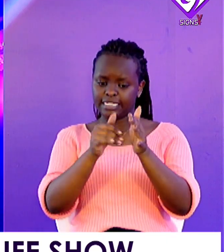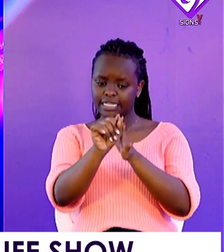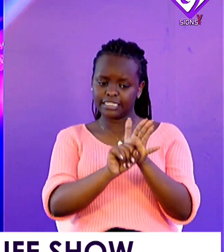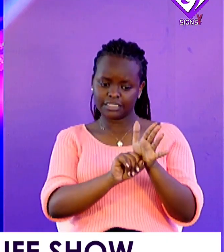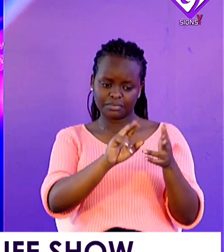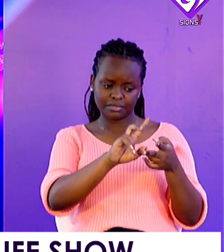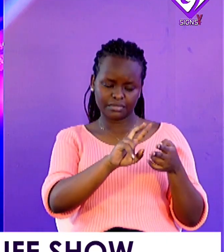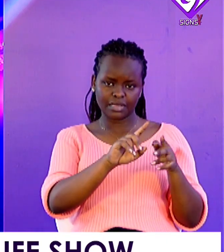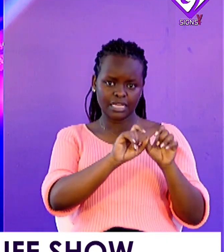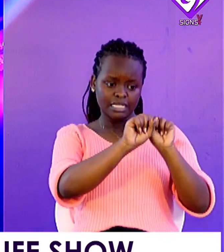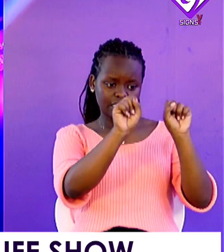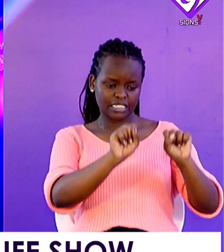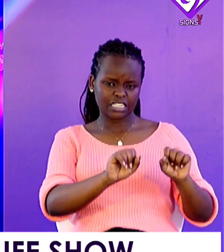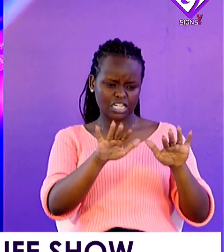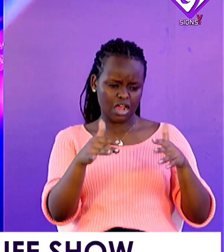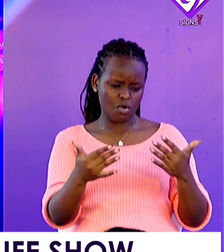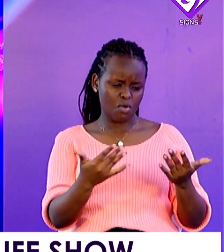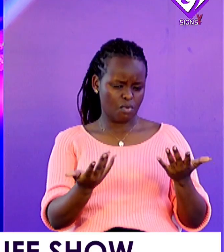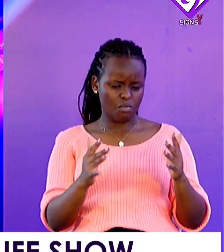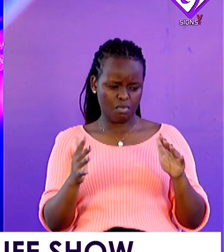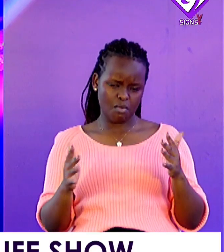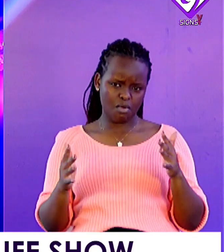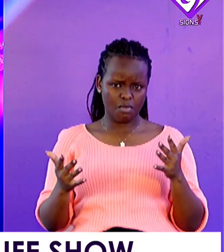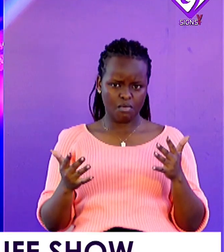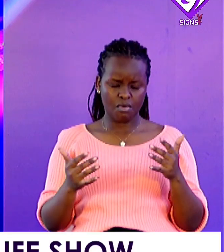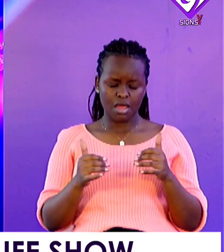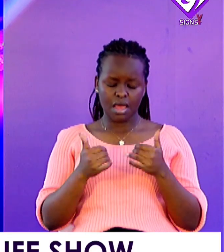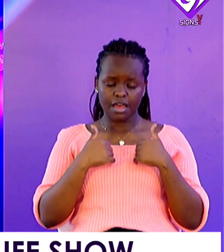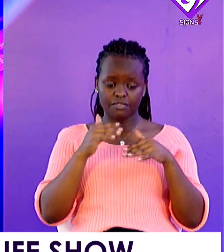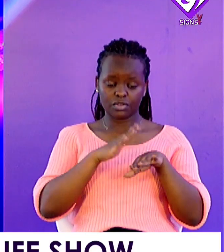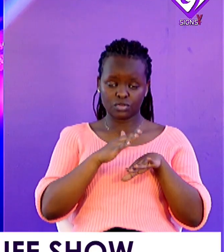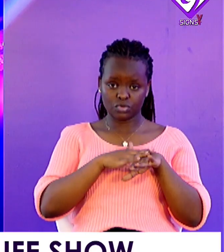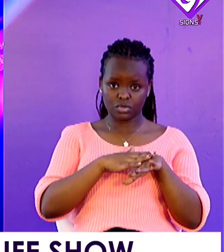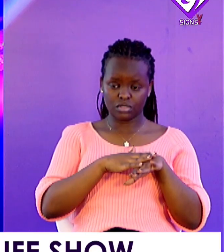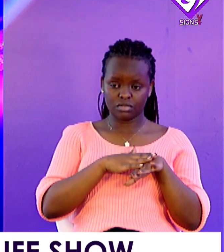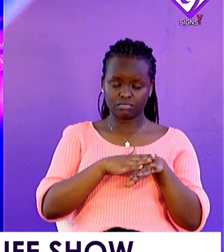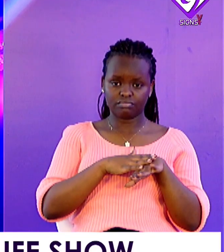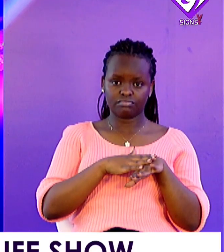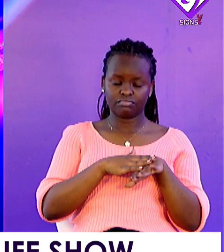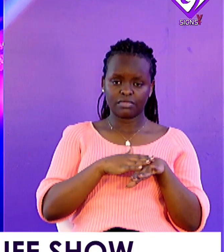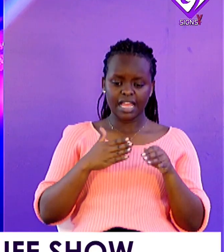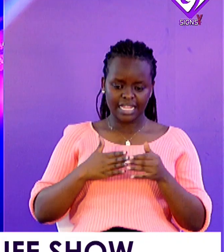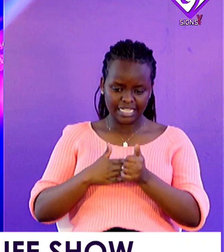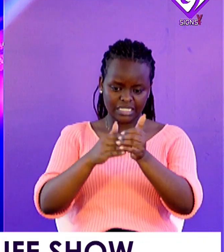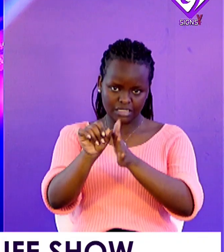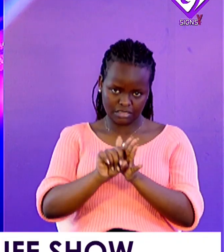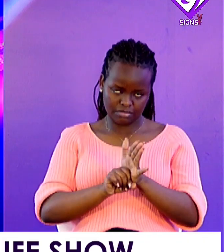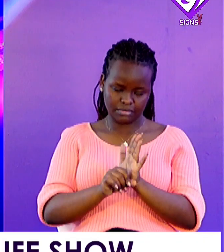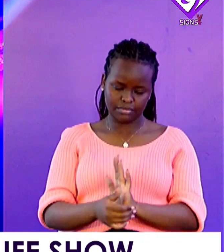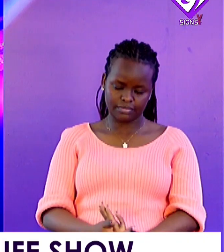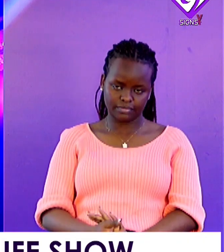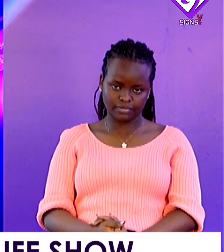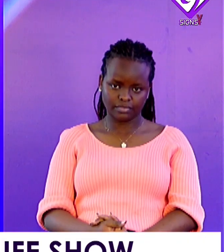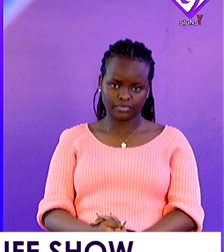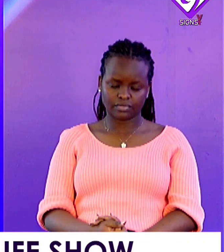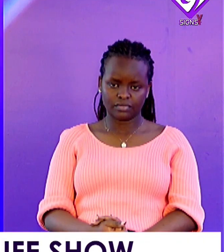church. And there should be accountability or proper mentorship and discipleship. Yes.